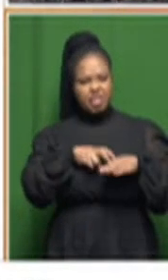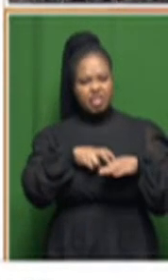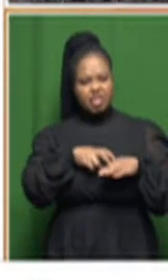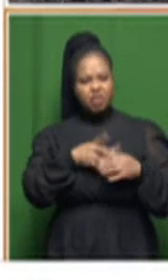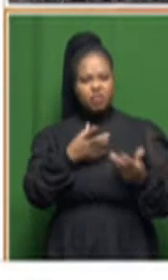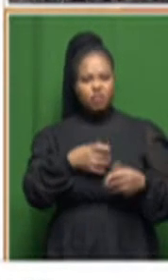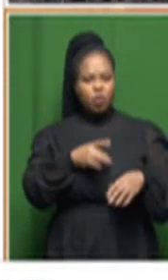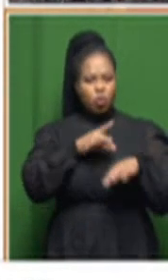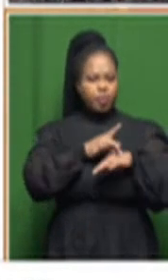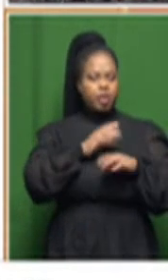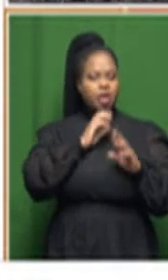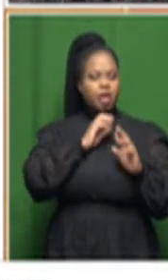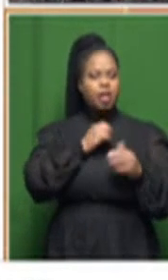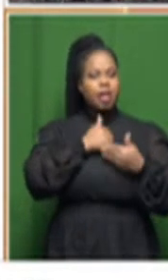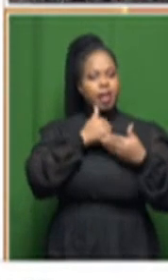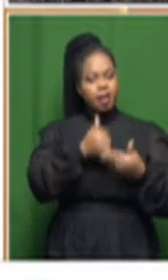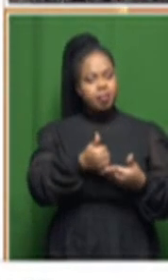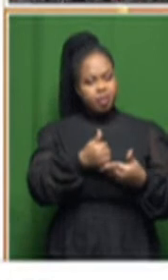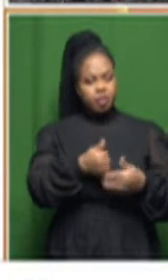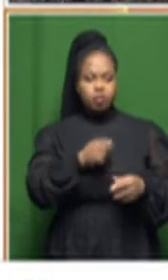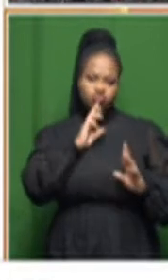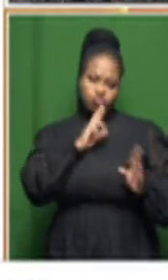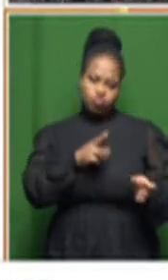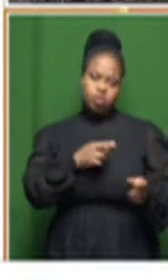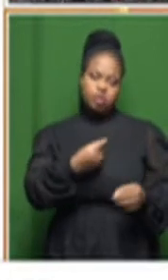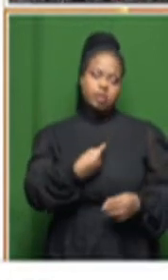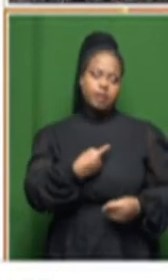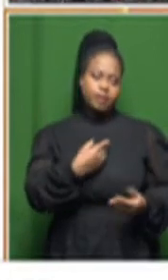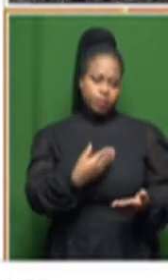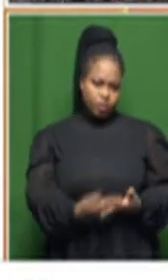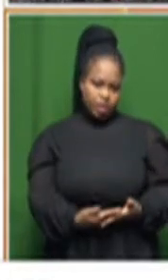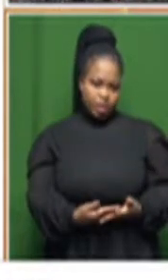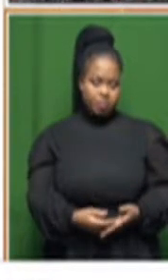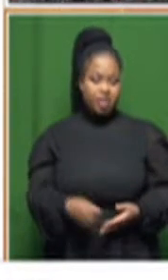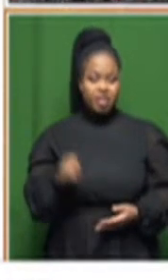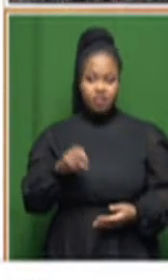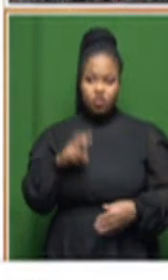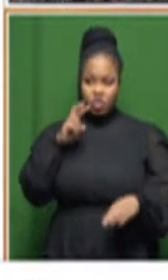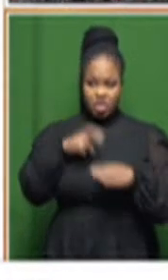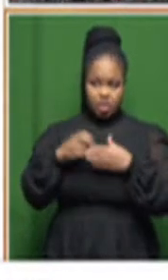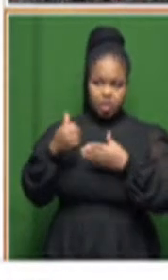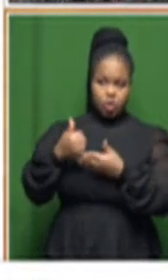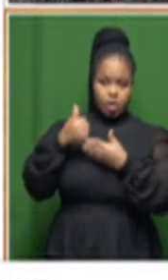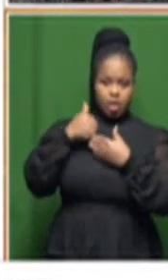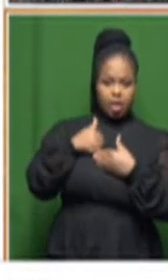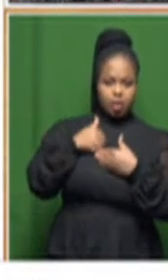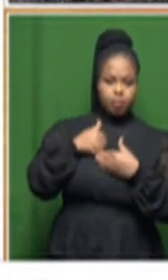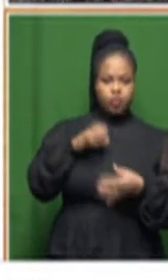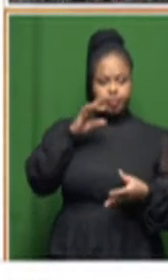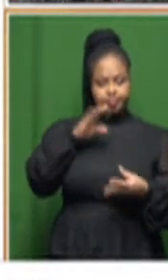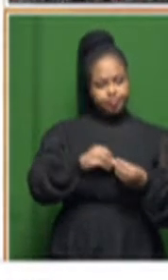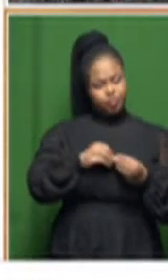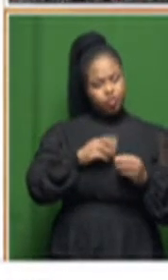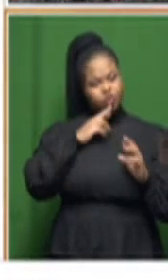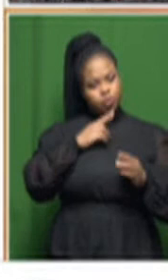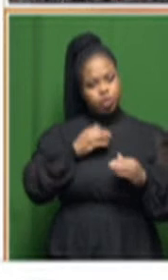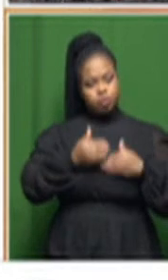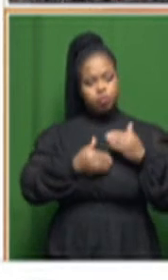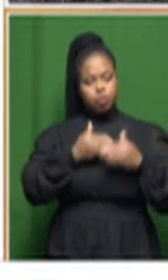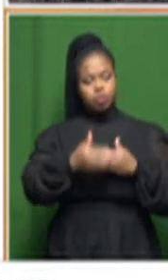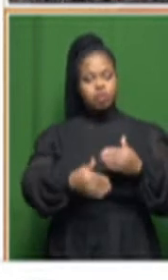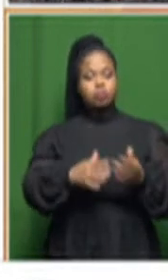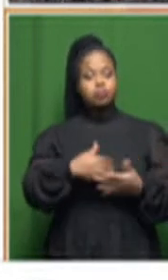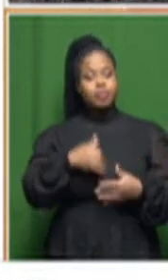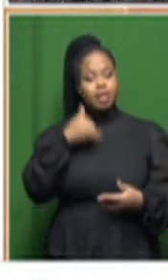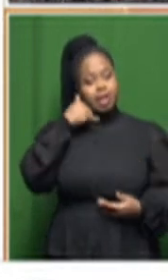and you can report it yourself, then you can do that. If you need assistance on the whole reporting process, you can